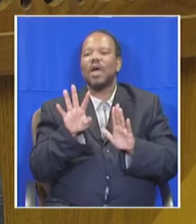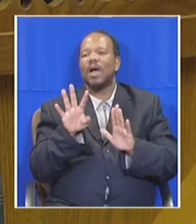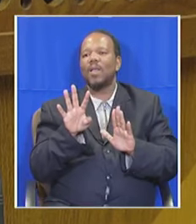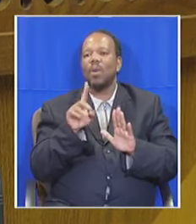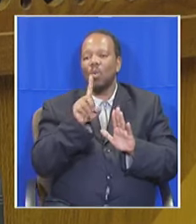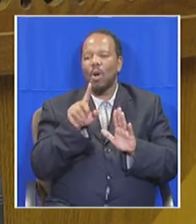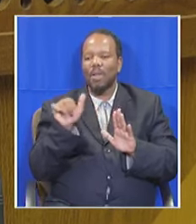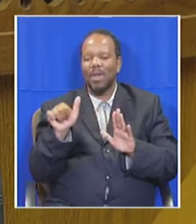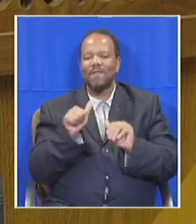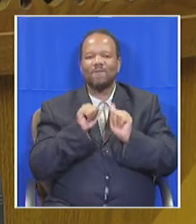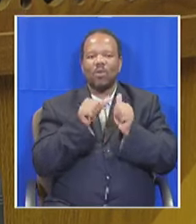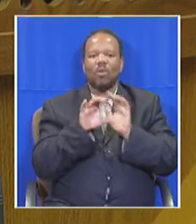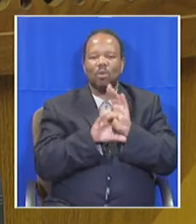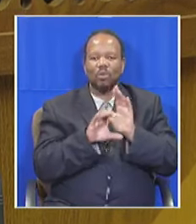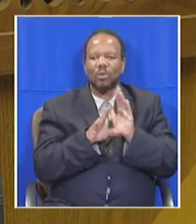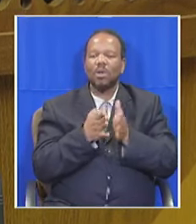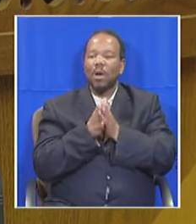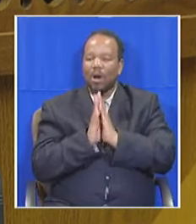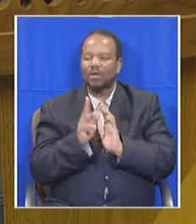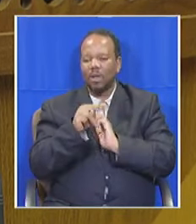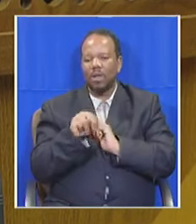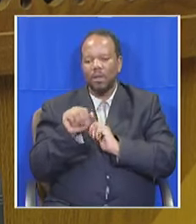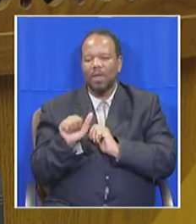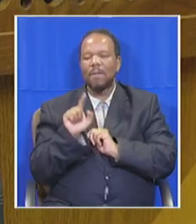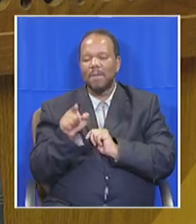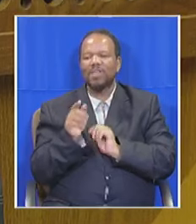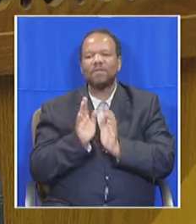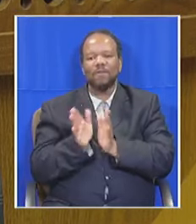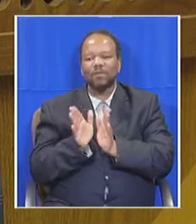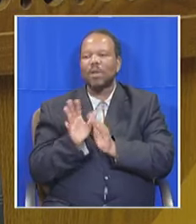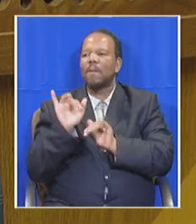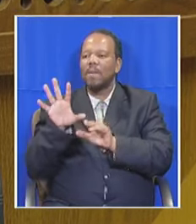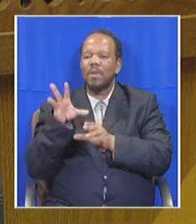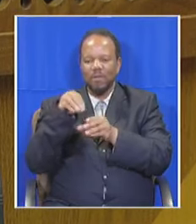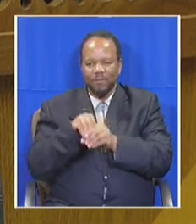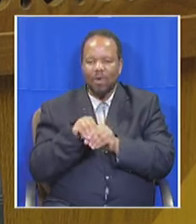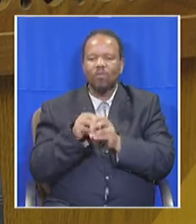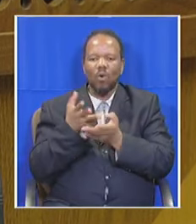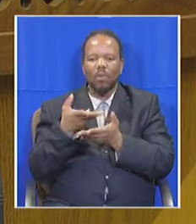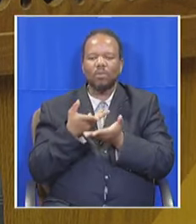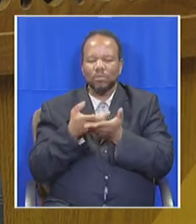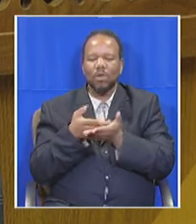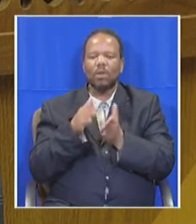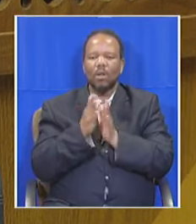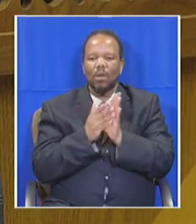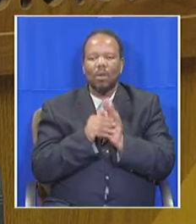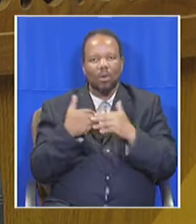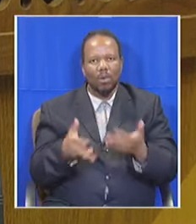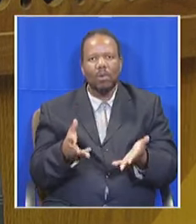which requires that the National Assembly must facilitate public involvement in the legislative process, and has been supported